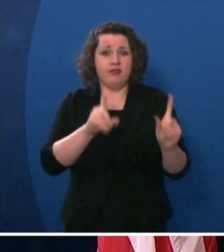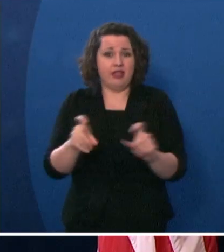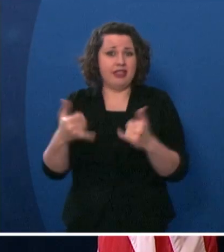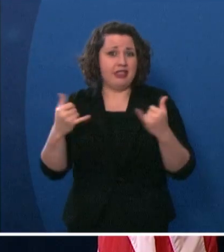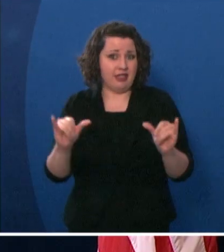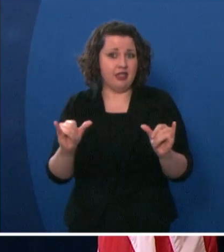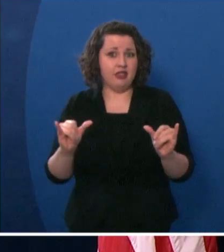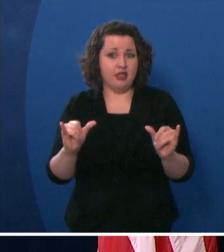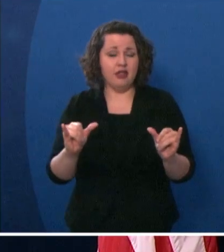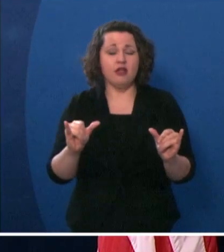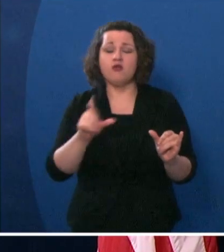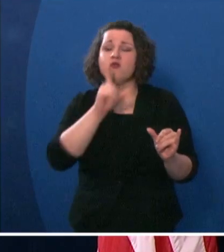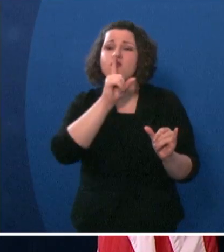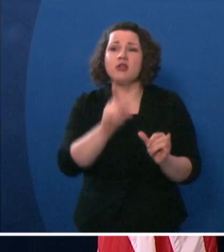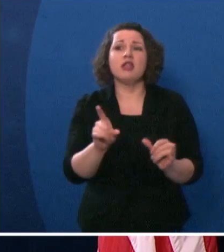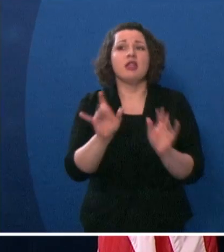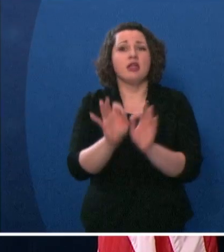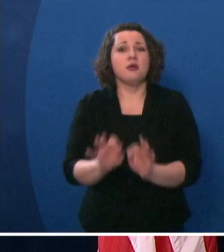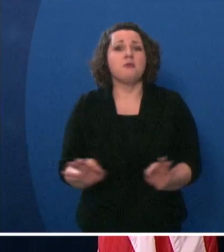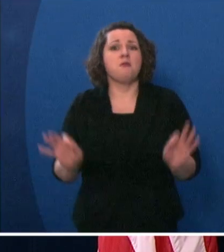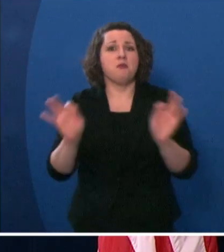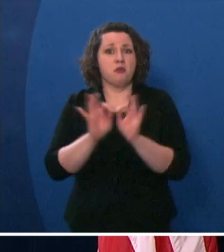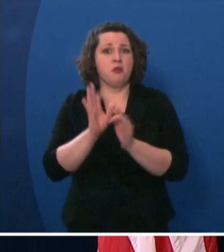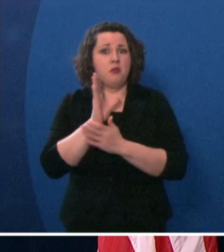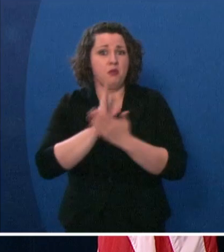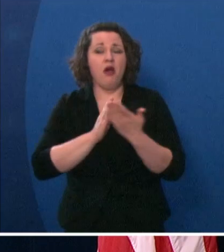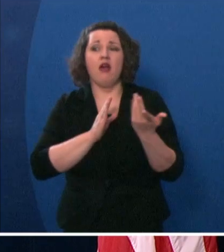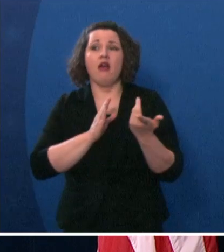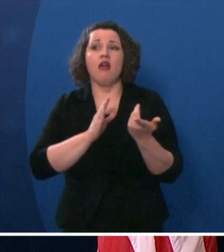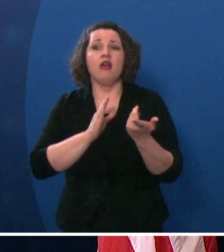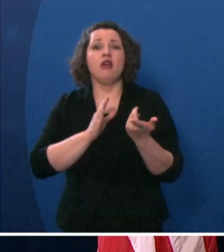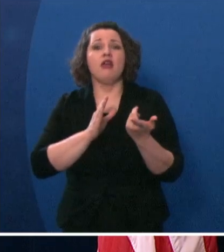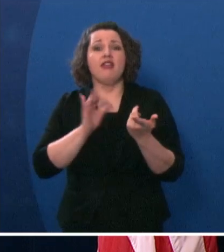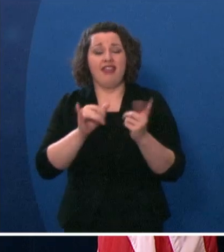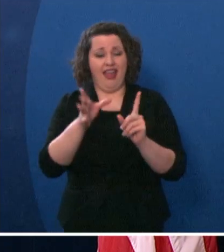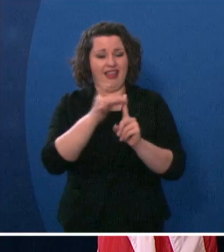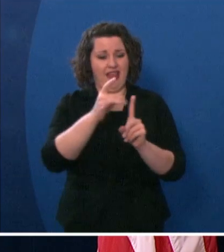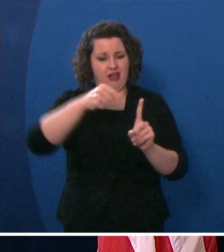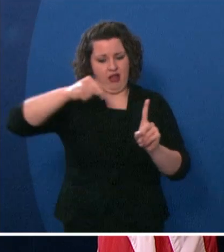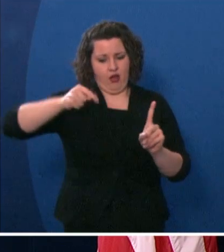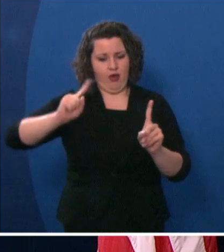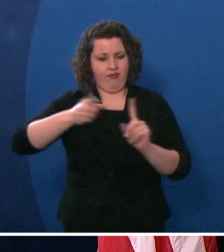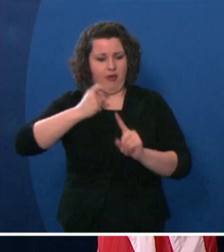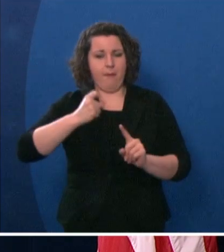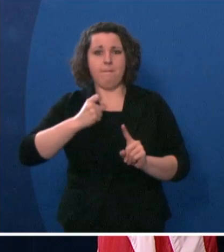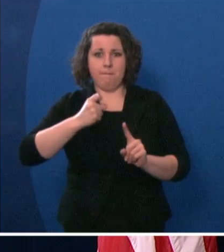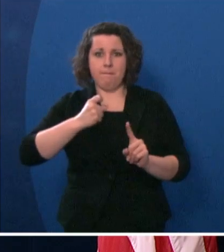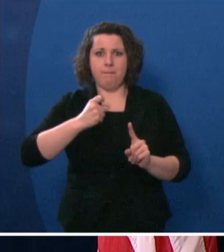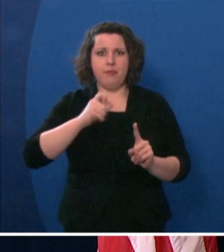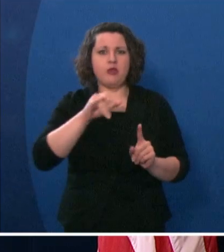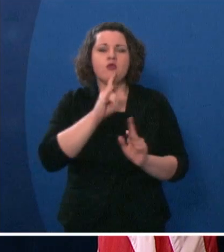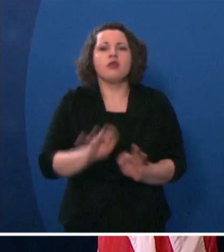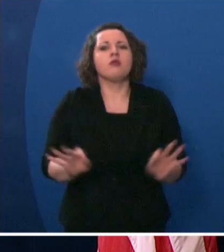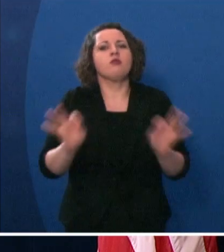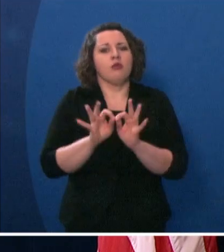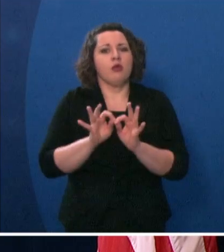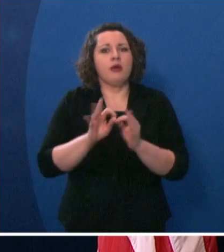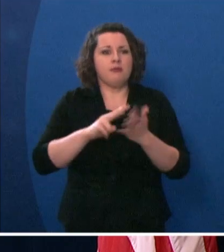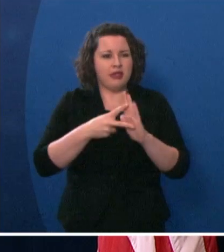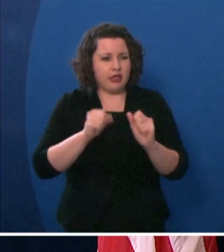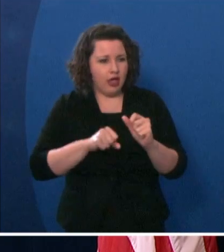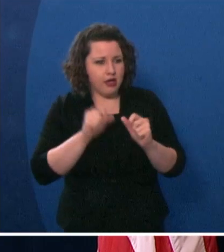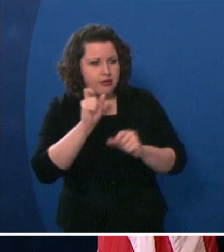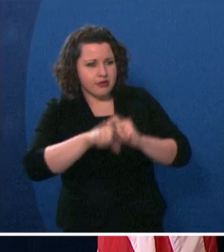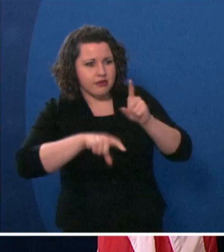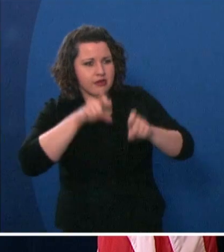really the really, really important component of that is the case investigation and the contact tracing. So that allows us to get in there and